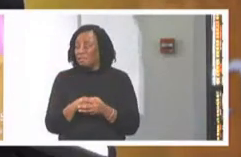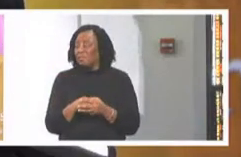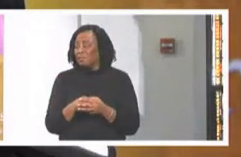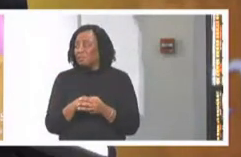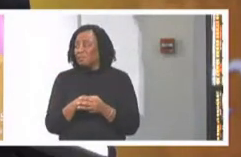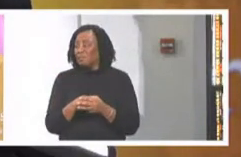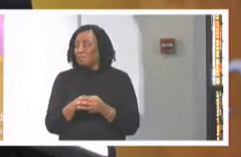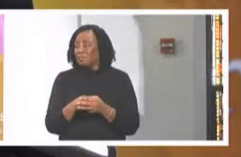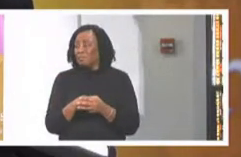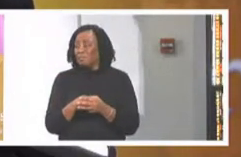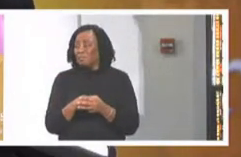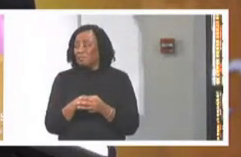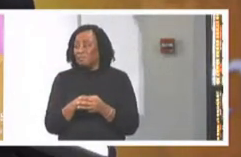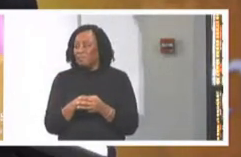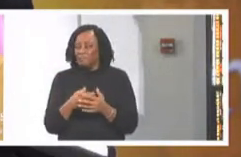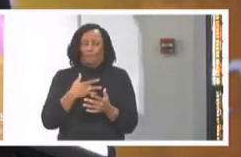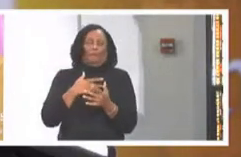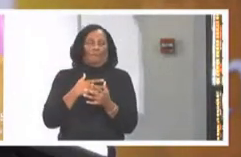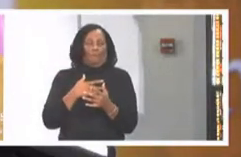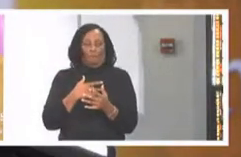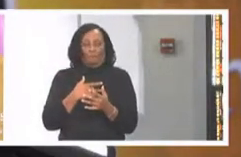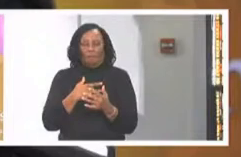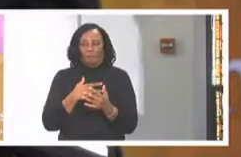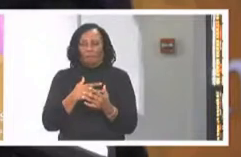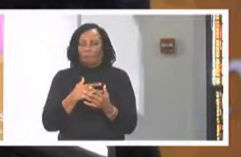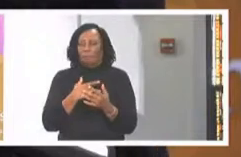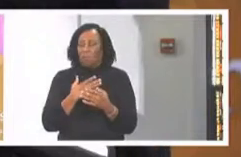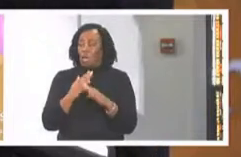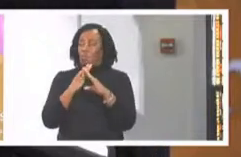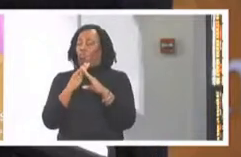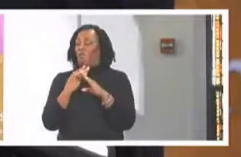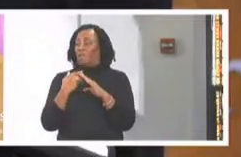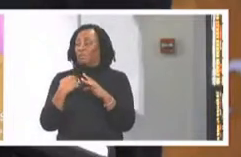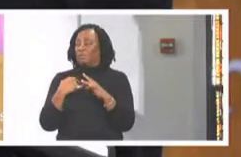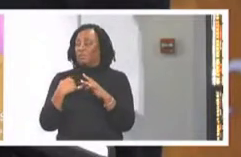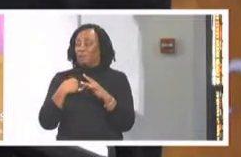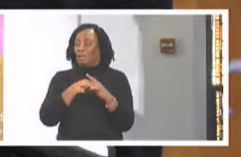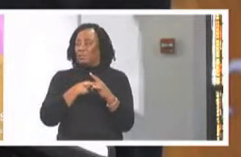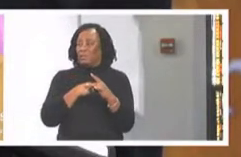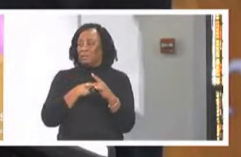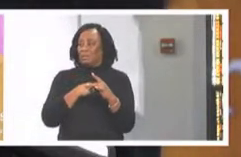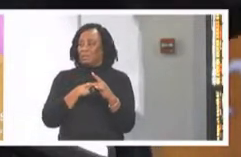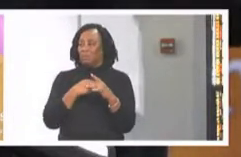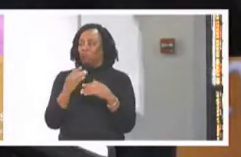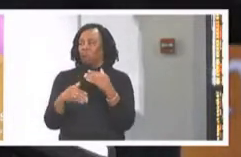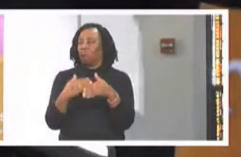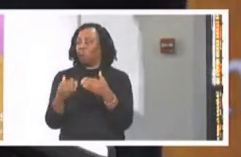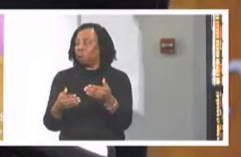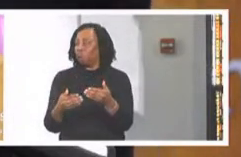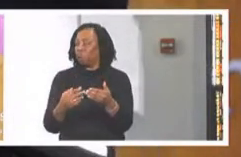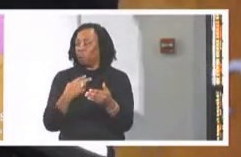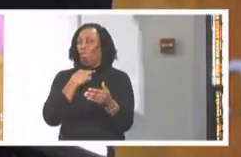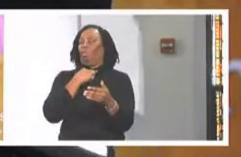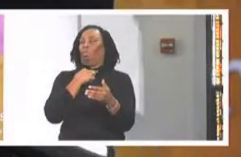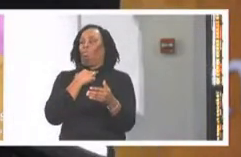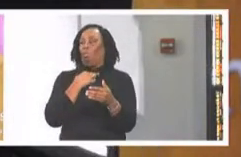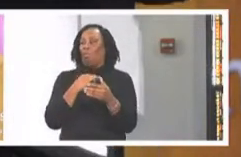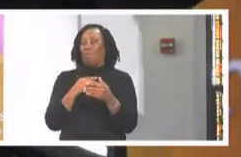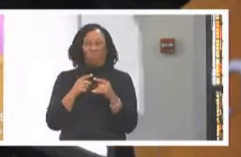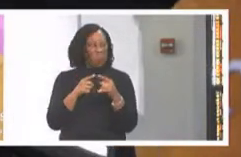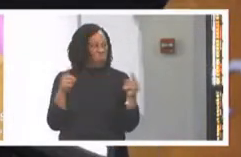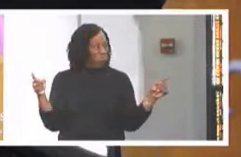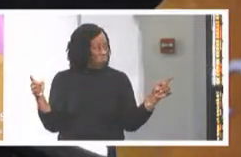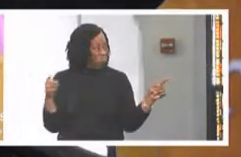They pierce us. And it keeps us stuck in one place. Anybody here ever been stuck on